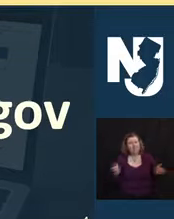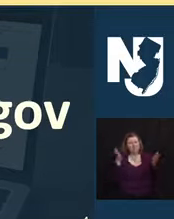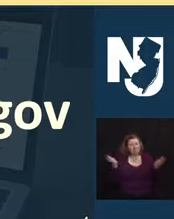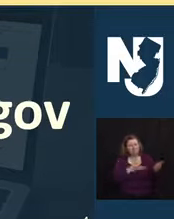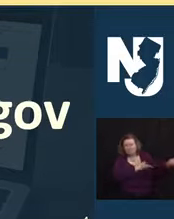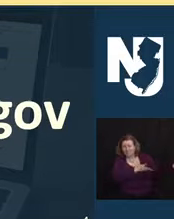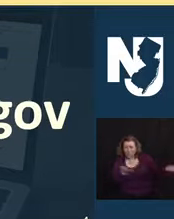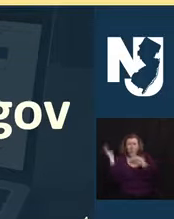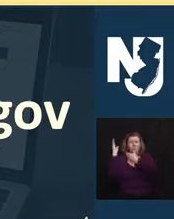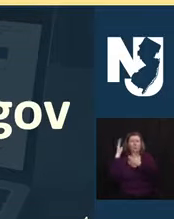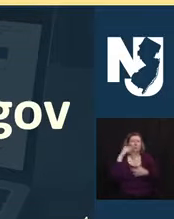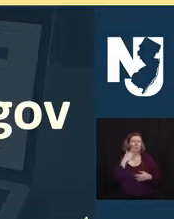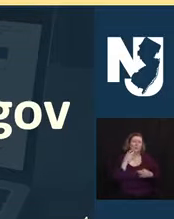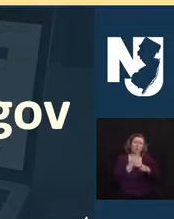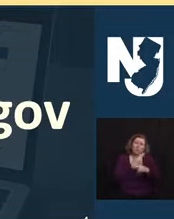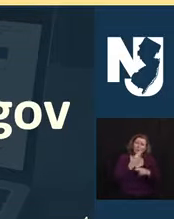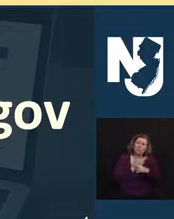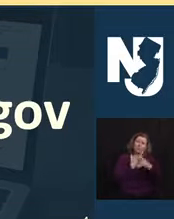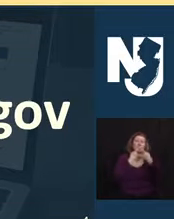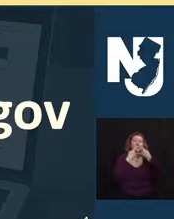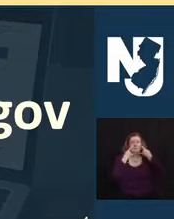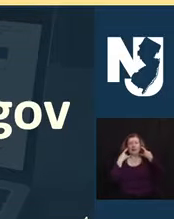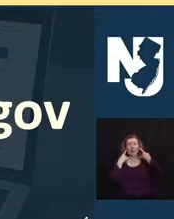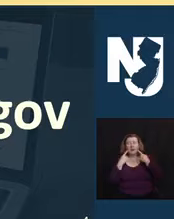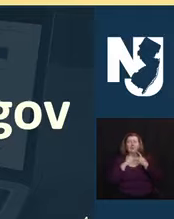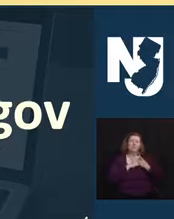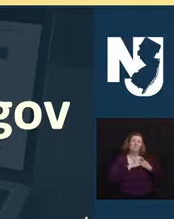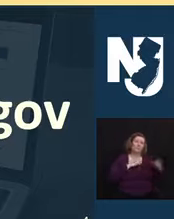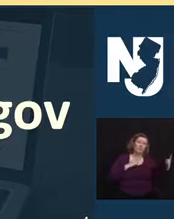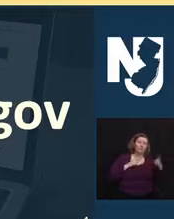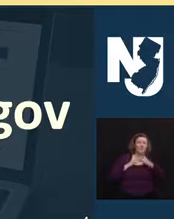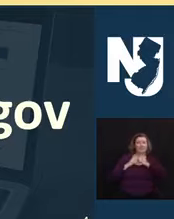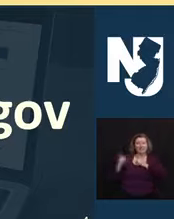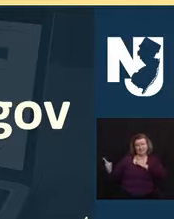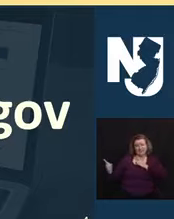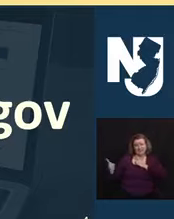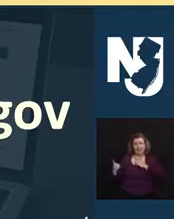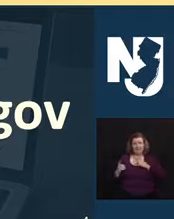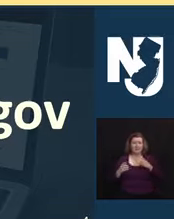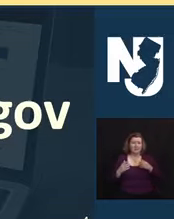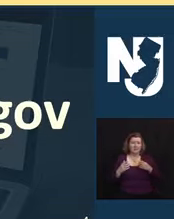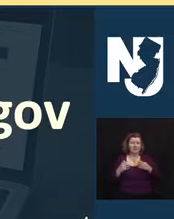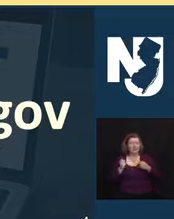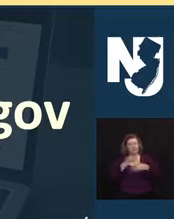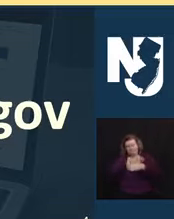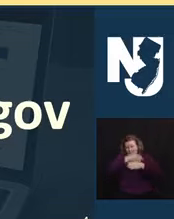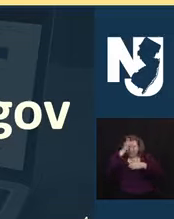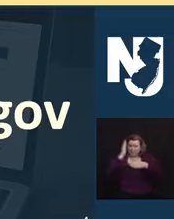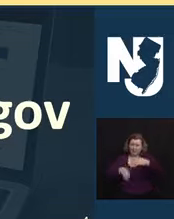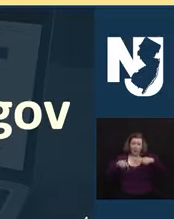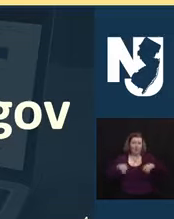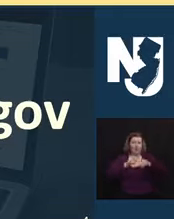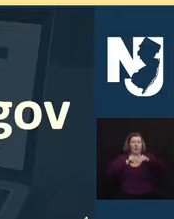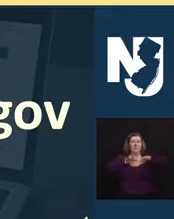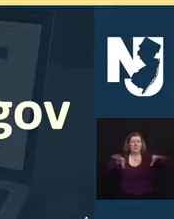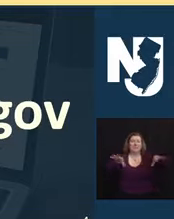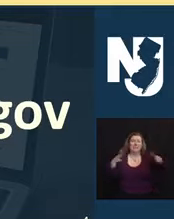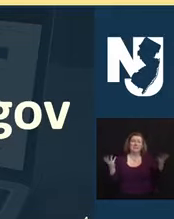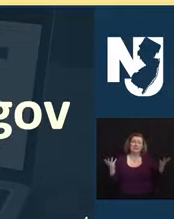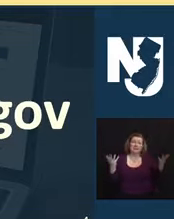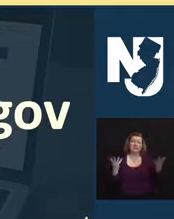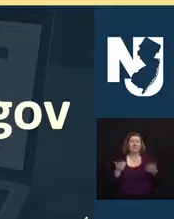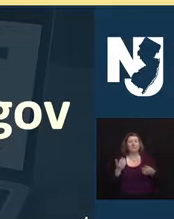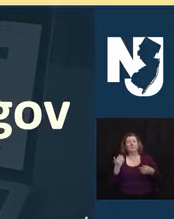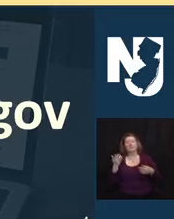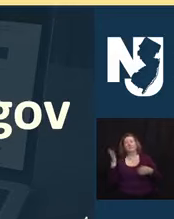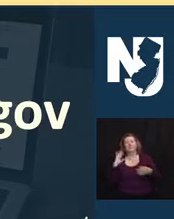wearing your face coverings and social distancing. Let's get this done. Let's make this pandemic history. Now, if we can,